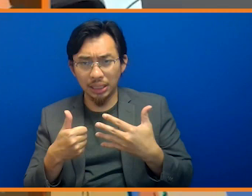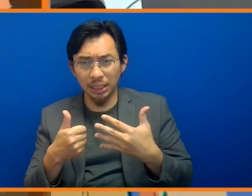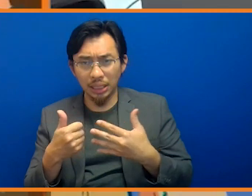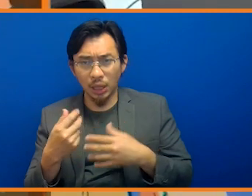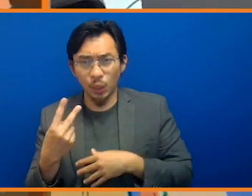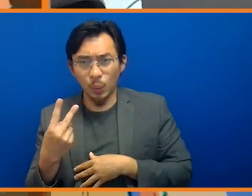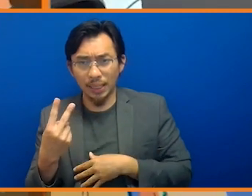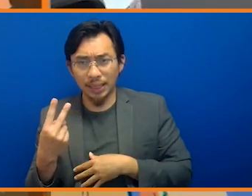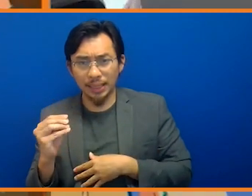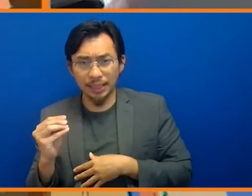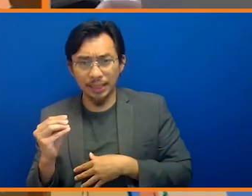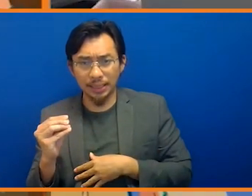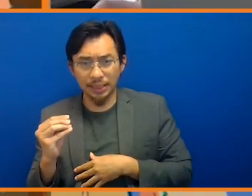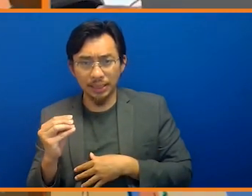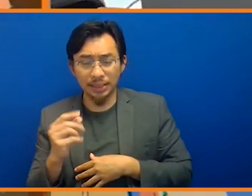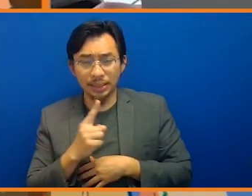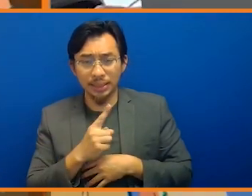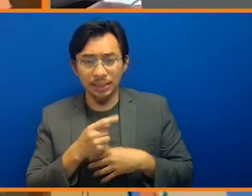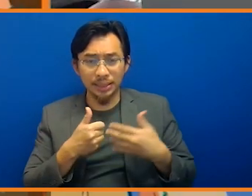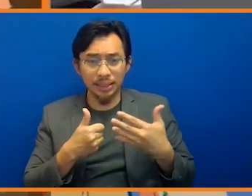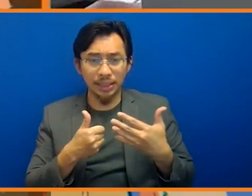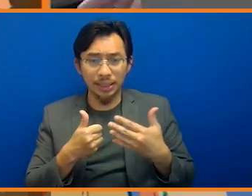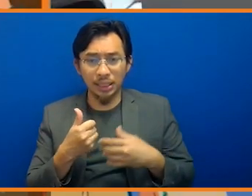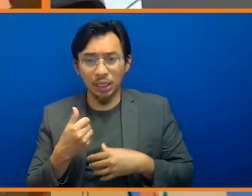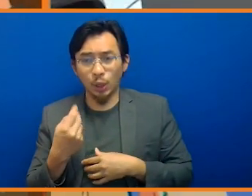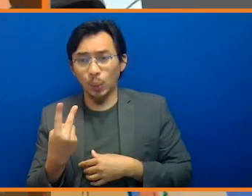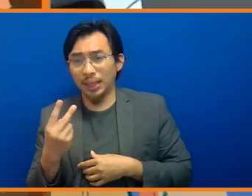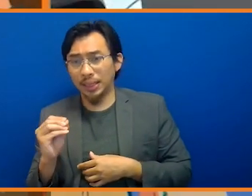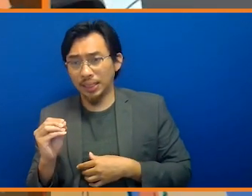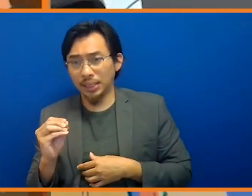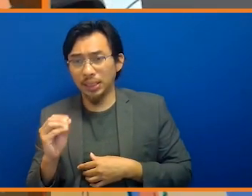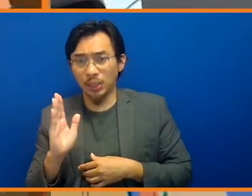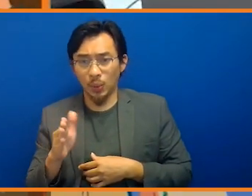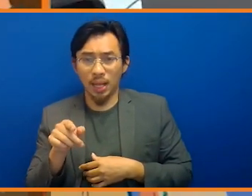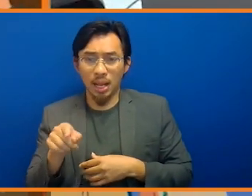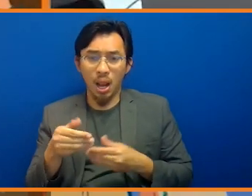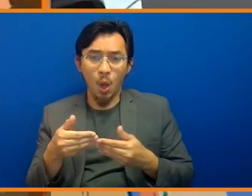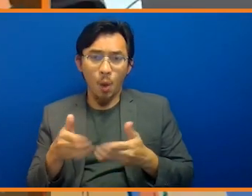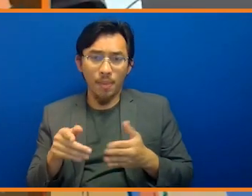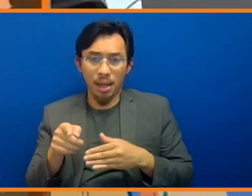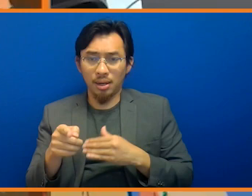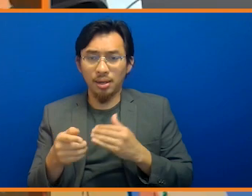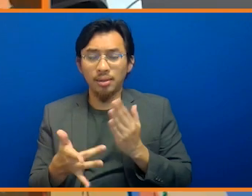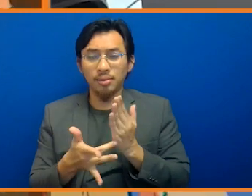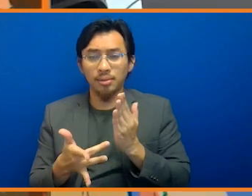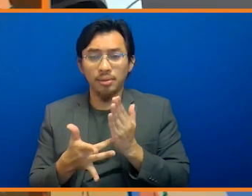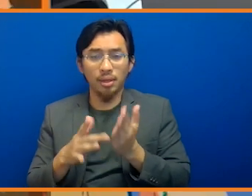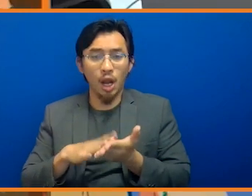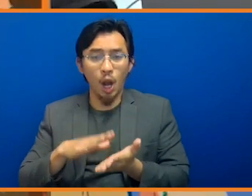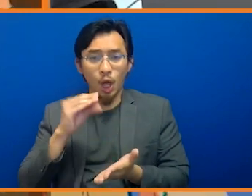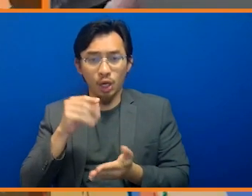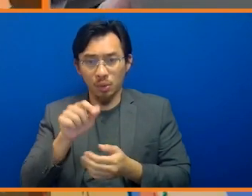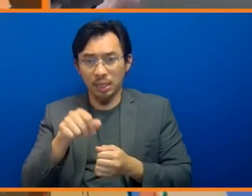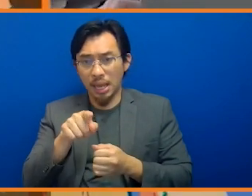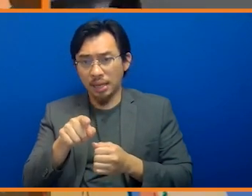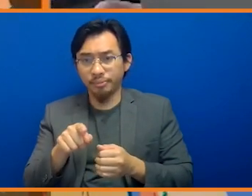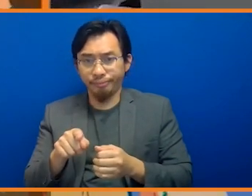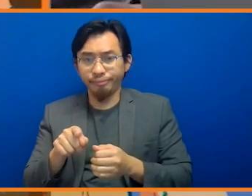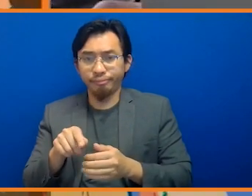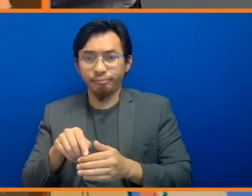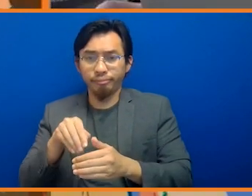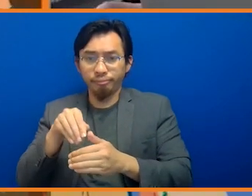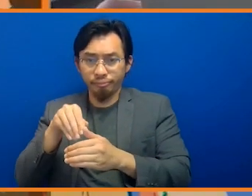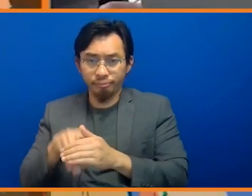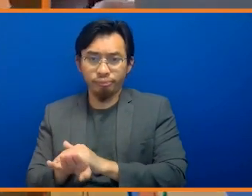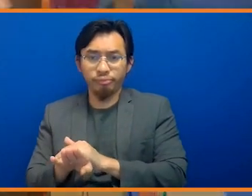1620. 1620 will be open on the e-learning platform. You can log in to your e-learning platform,